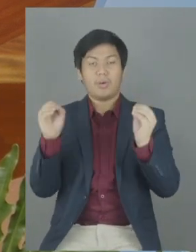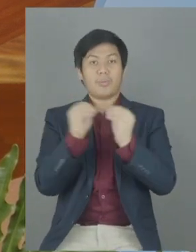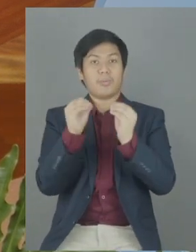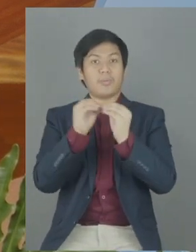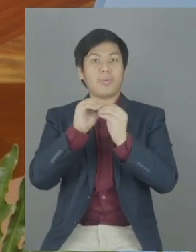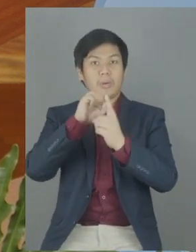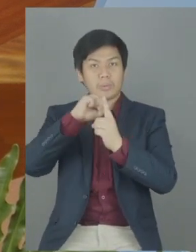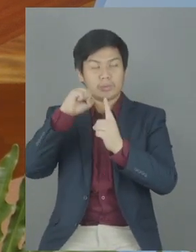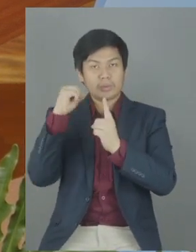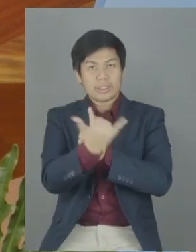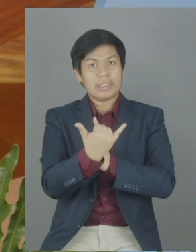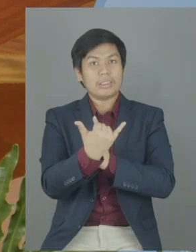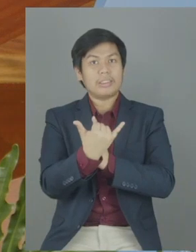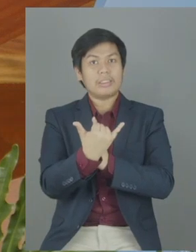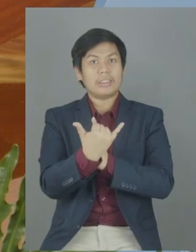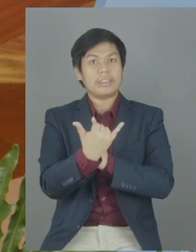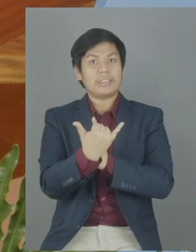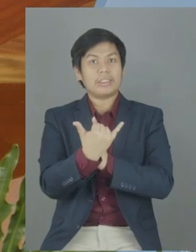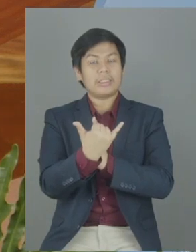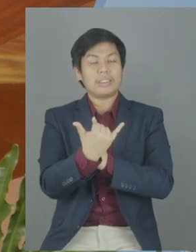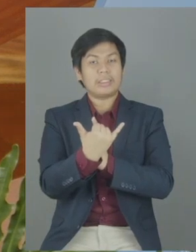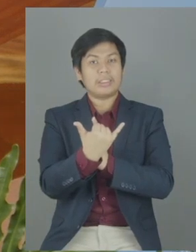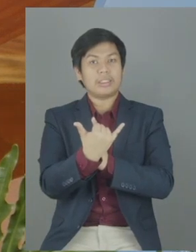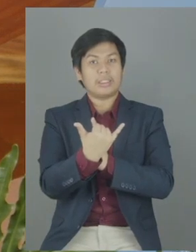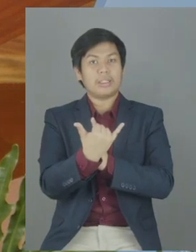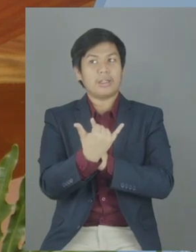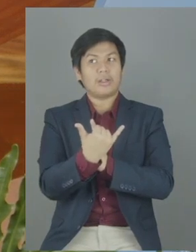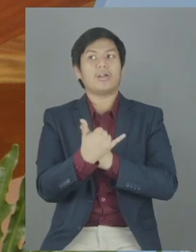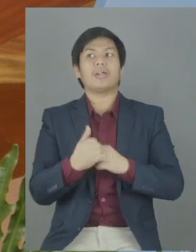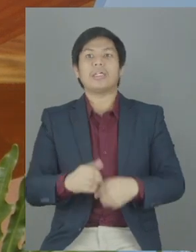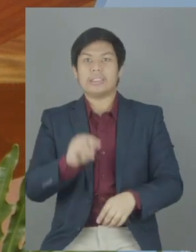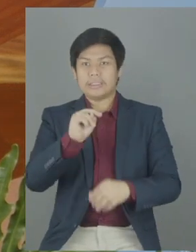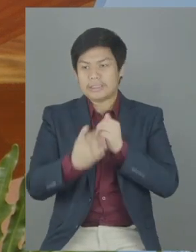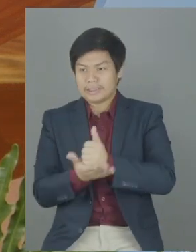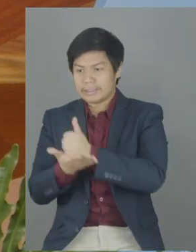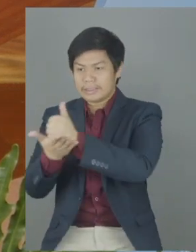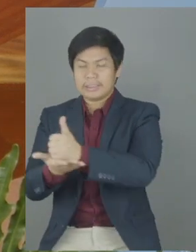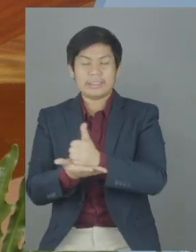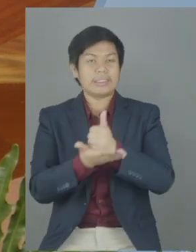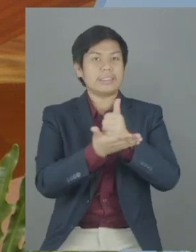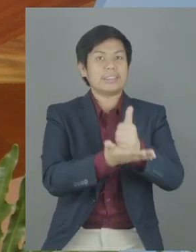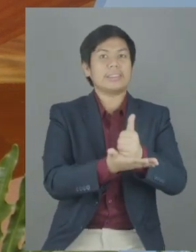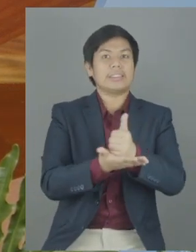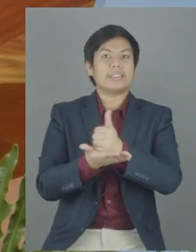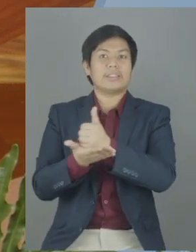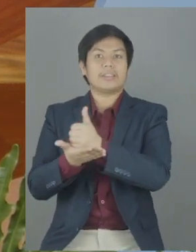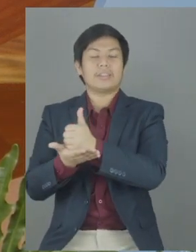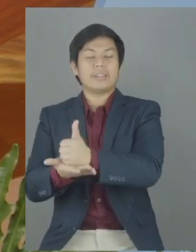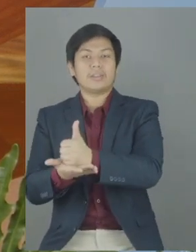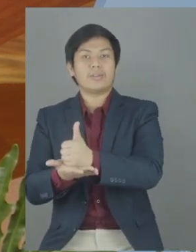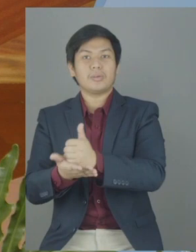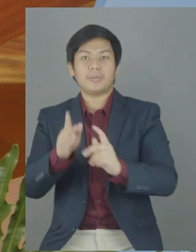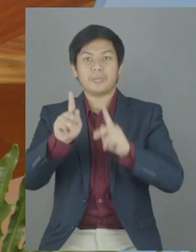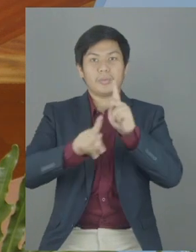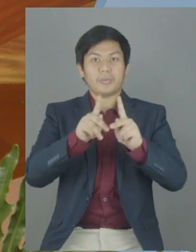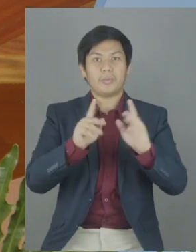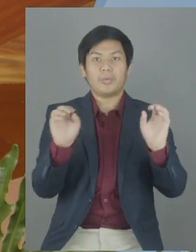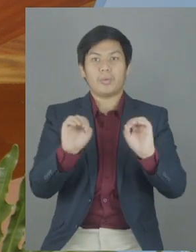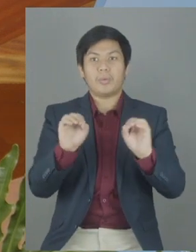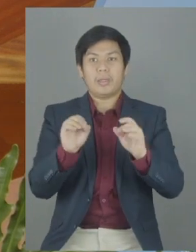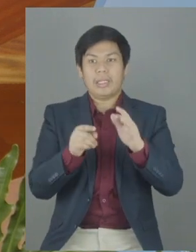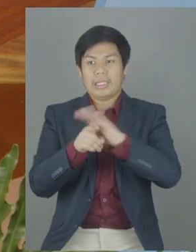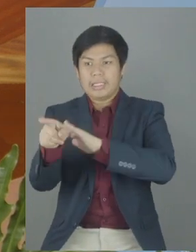societal sense. There must be hospitality to refugees. People are running away